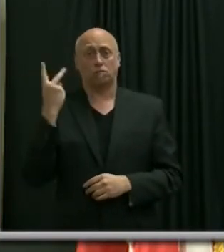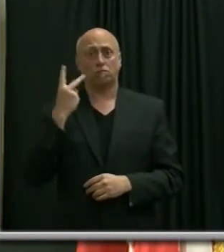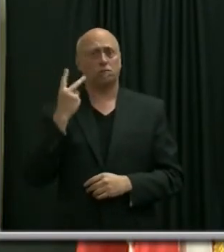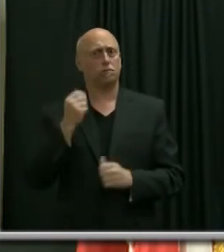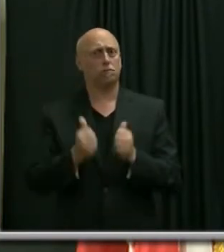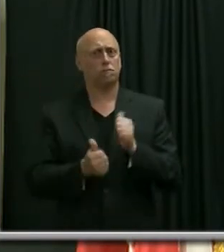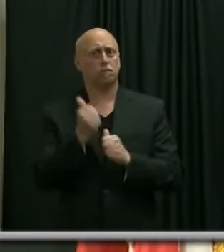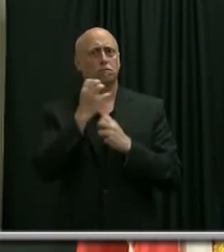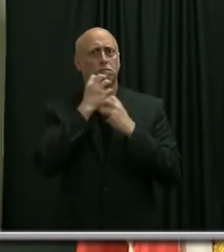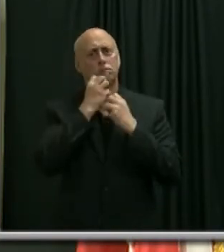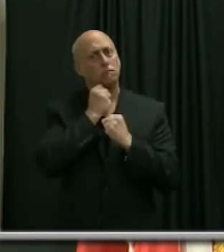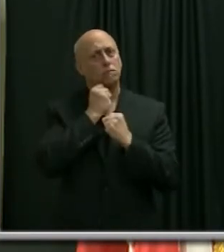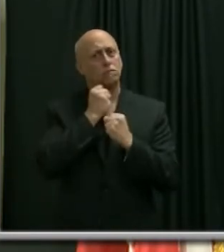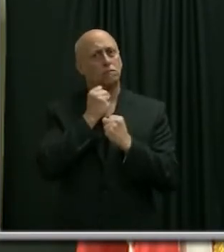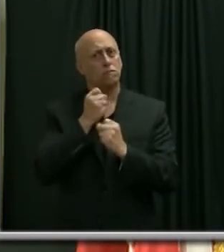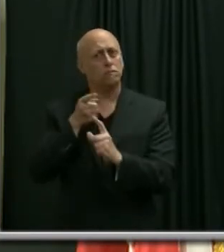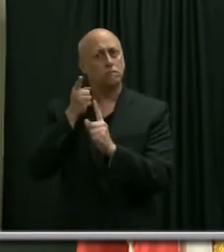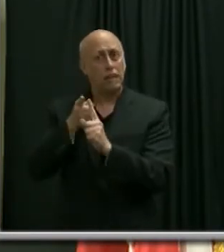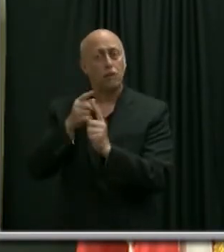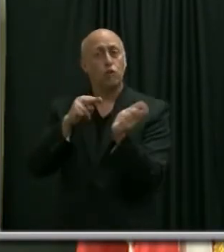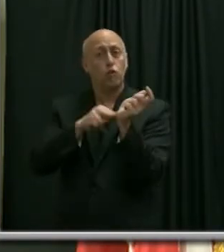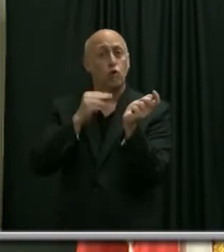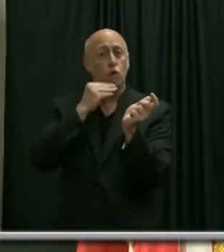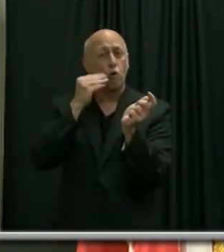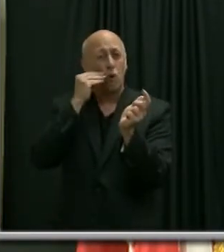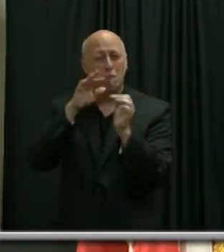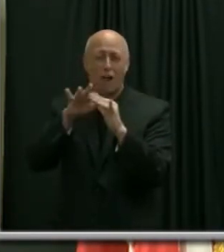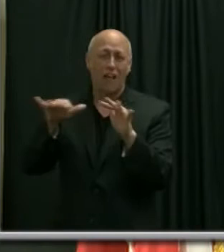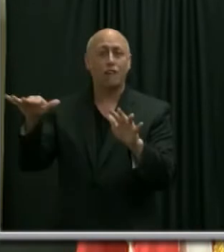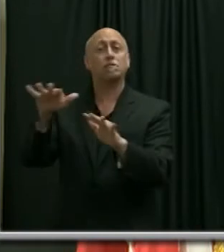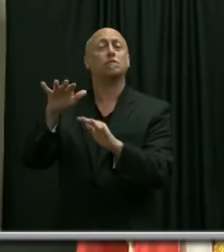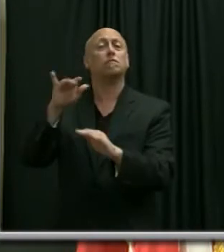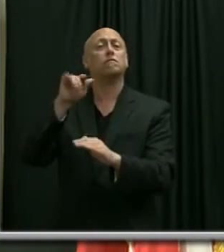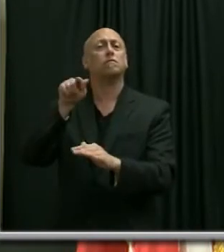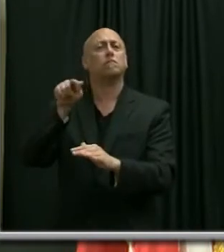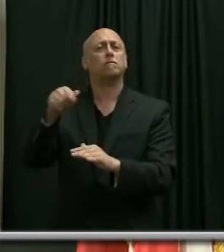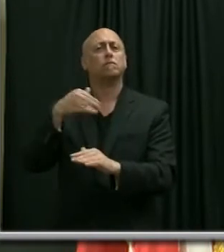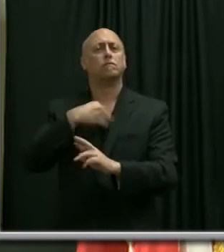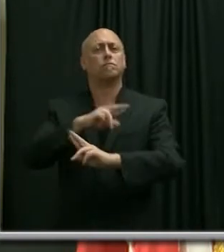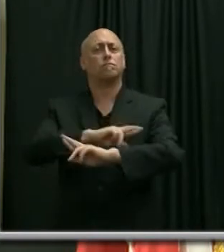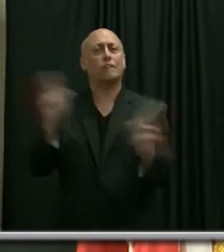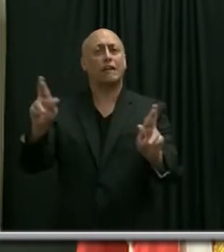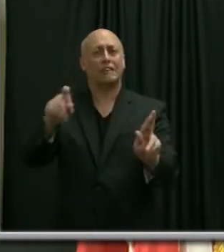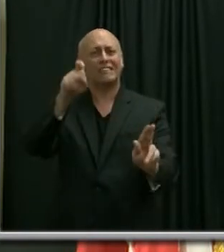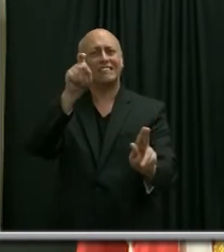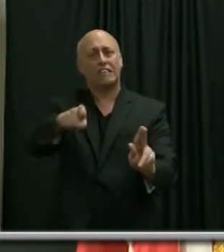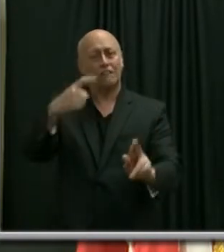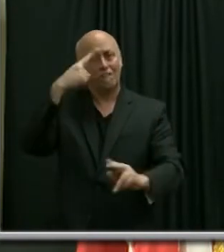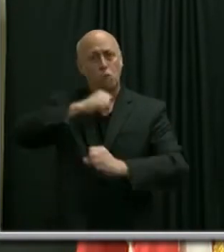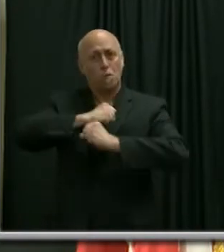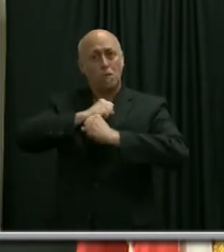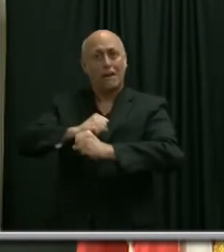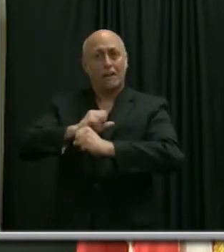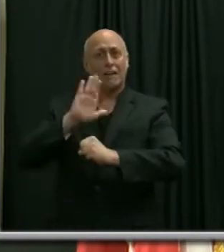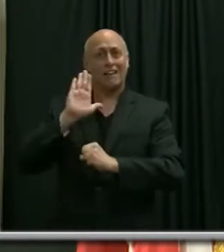nursing homes, these assisted living facilities have everything that they need to protect their